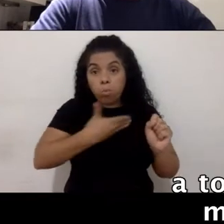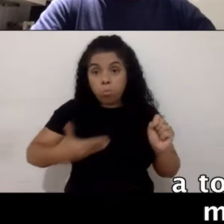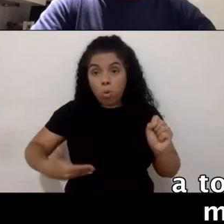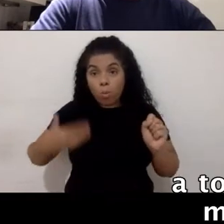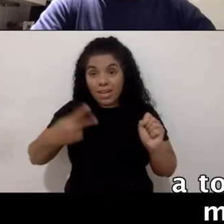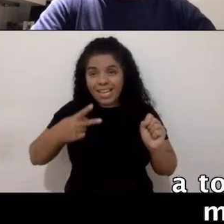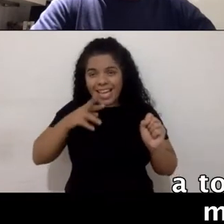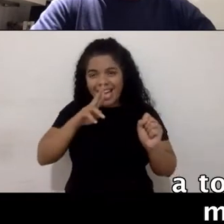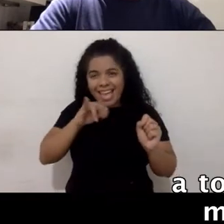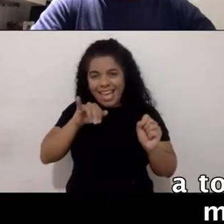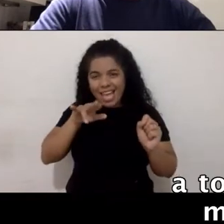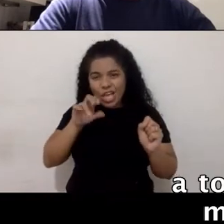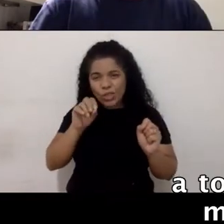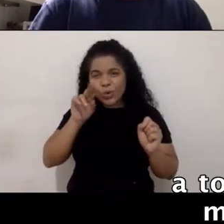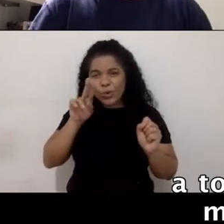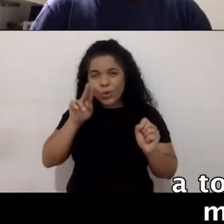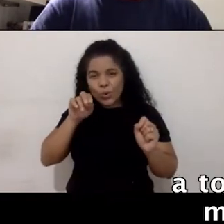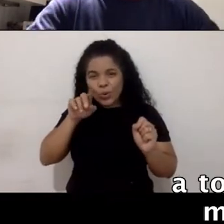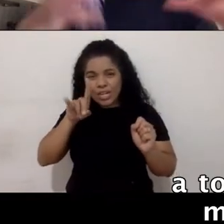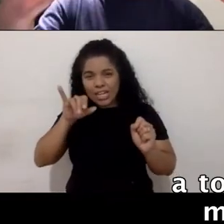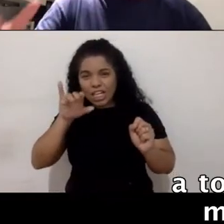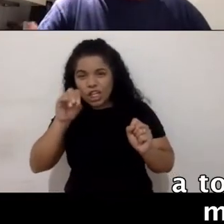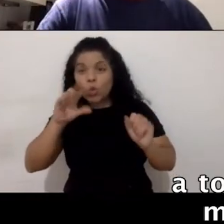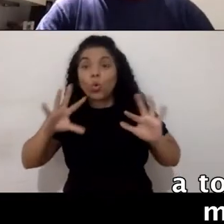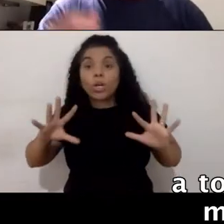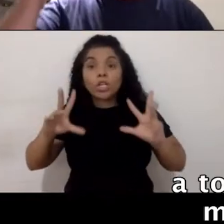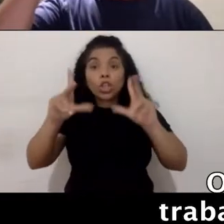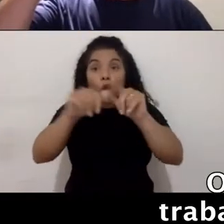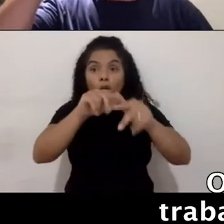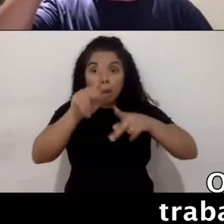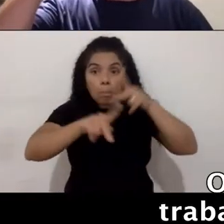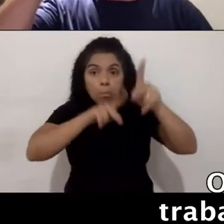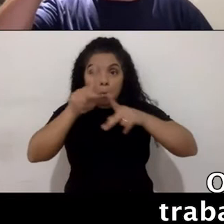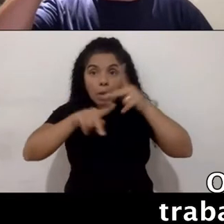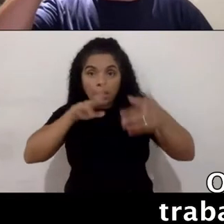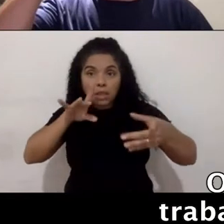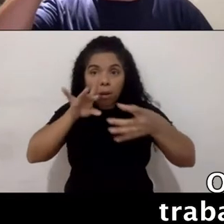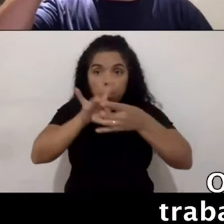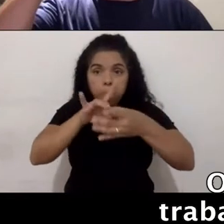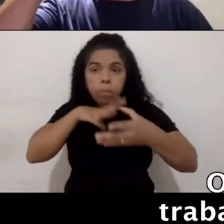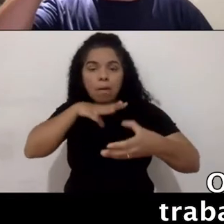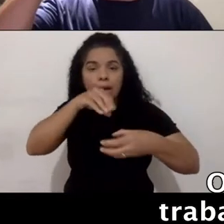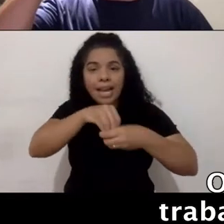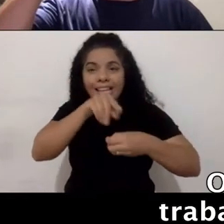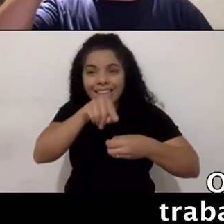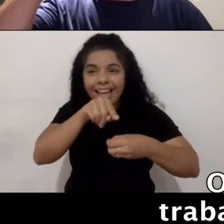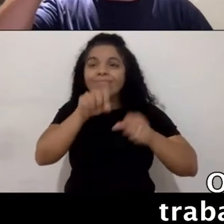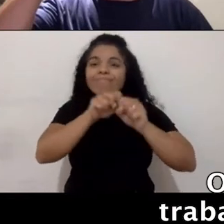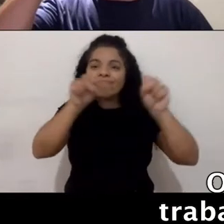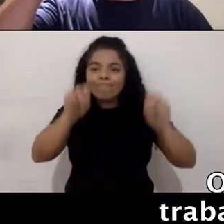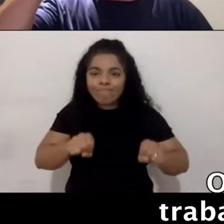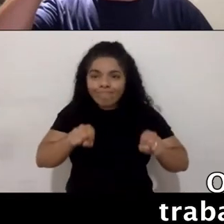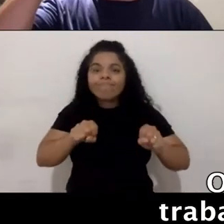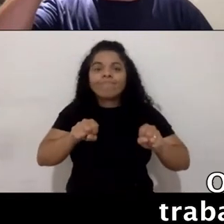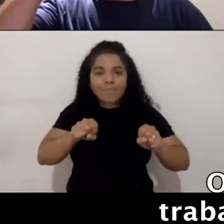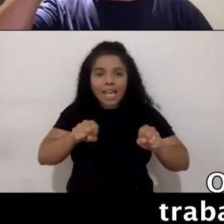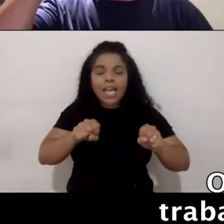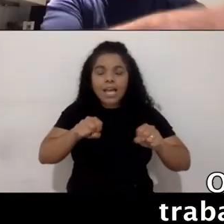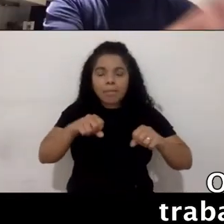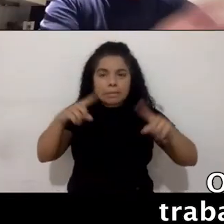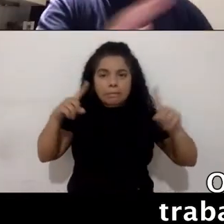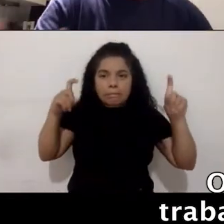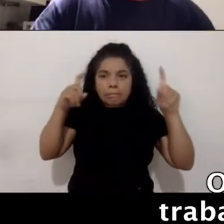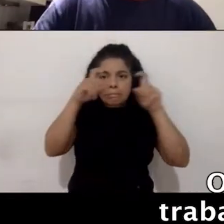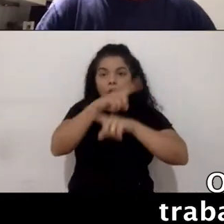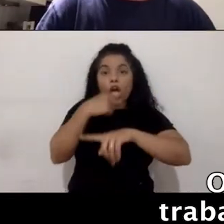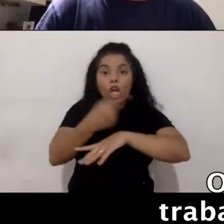entire population in the very large and complex systems. And so what we did with them was we worked out the